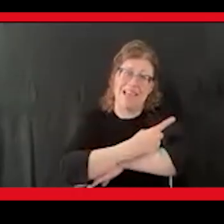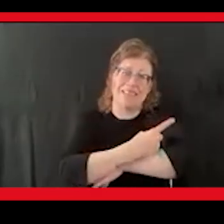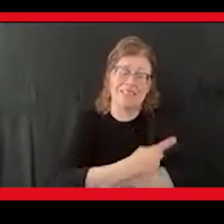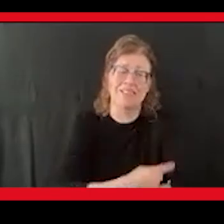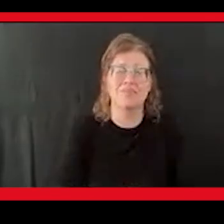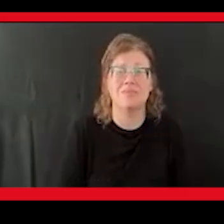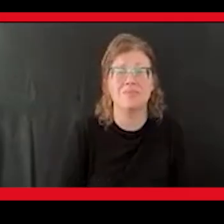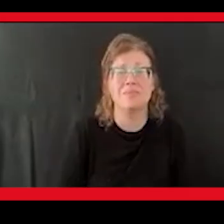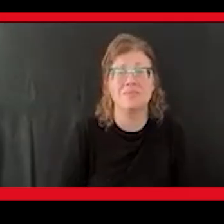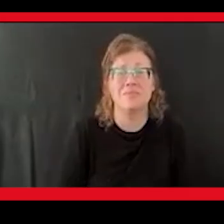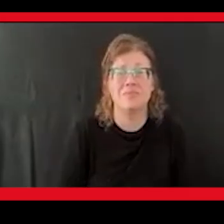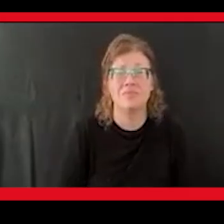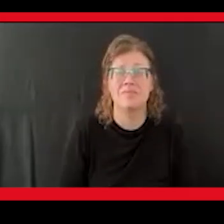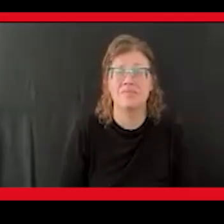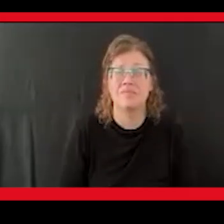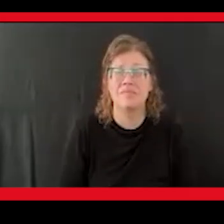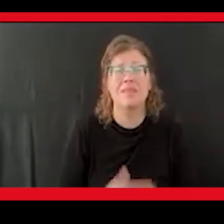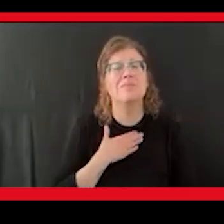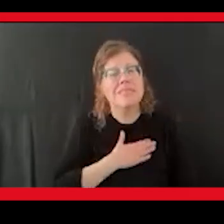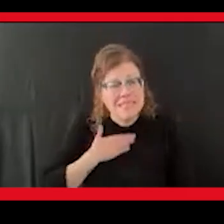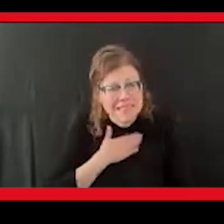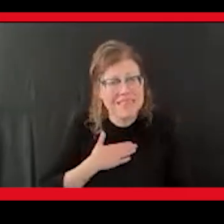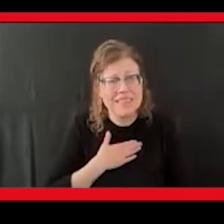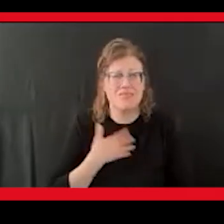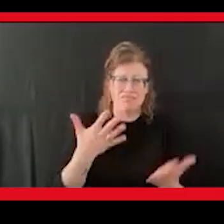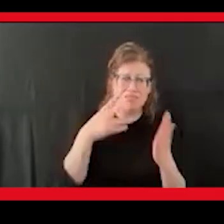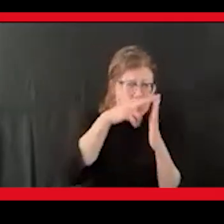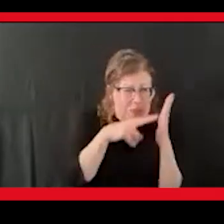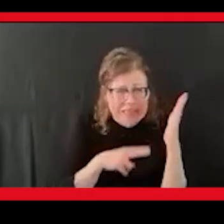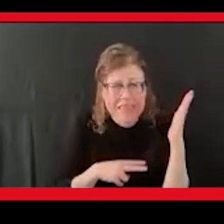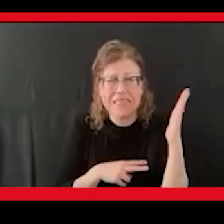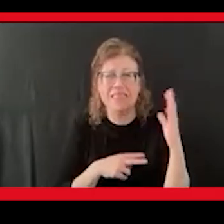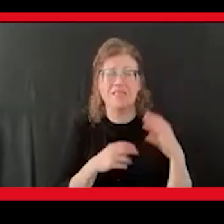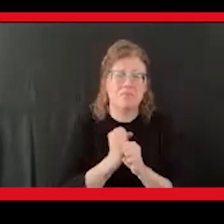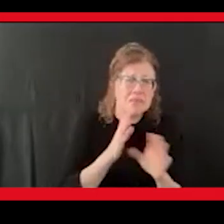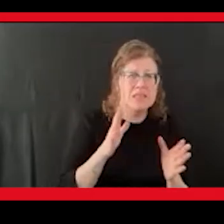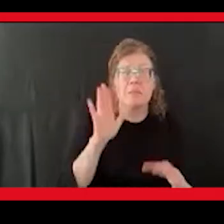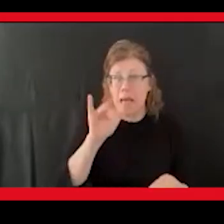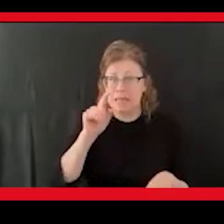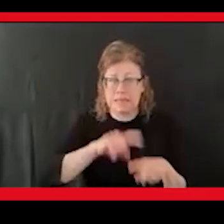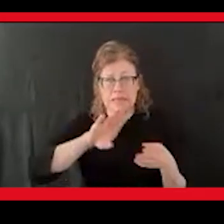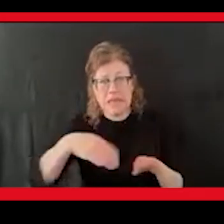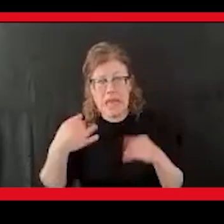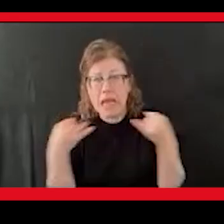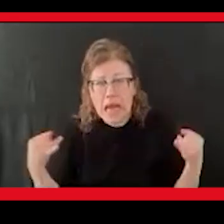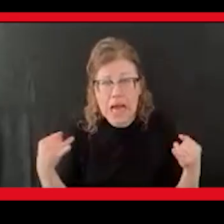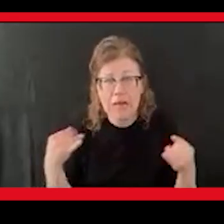deadline extension policy for more information about extending the